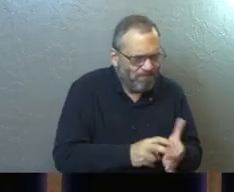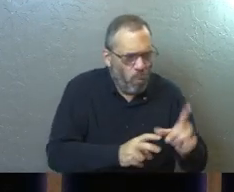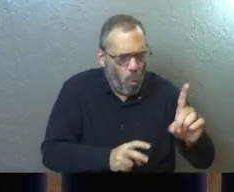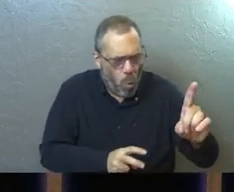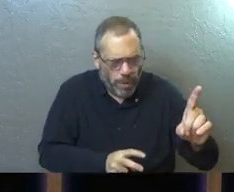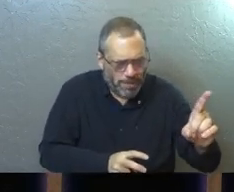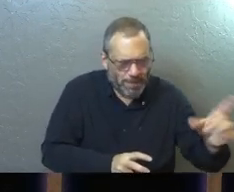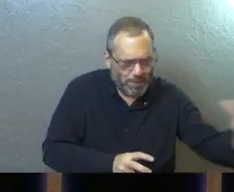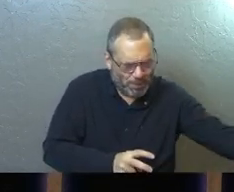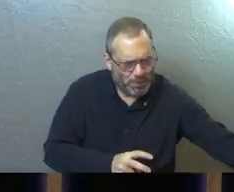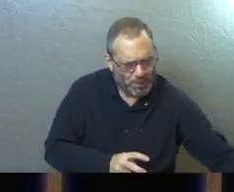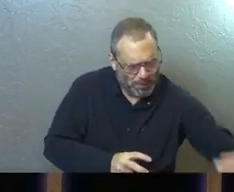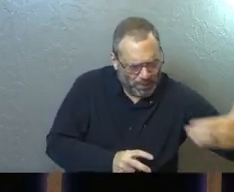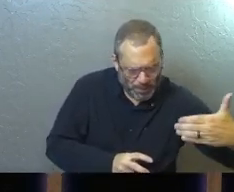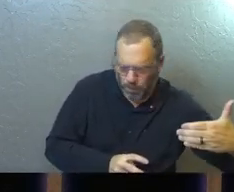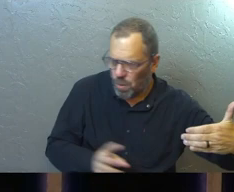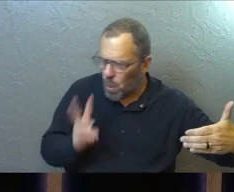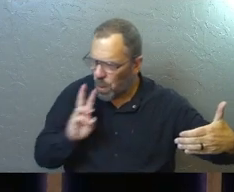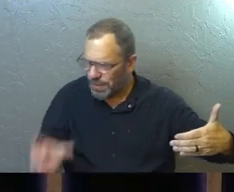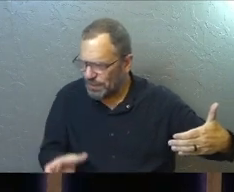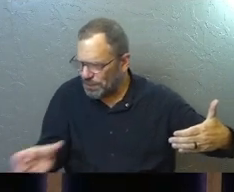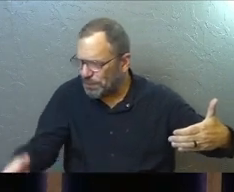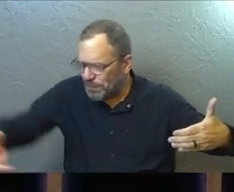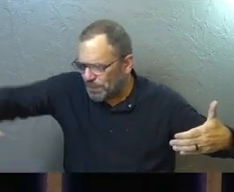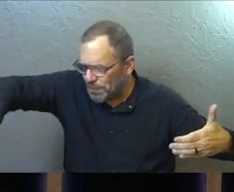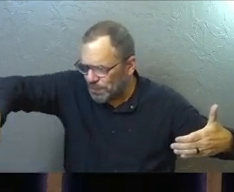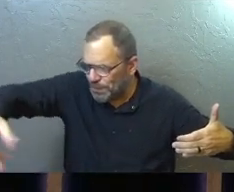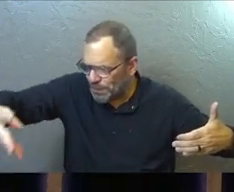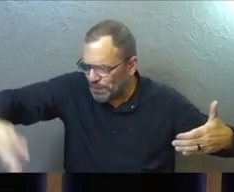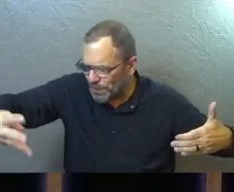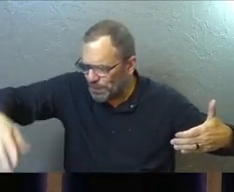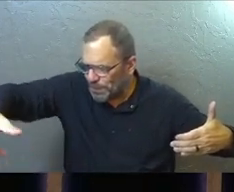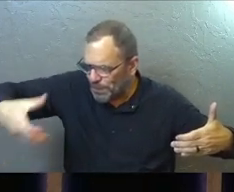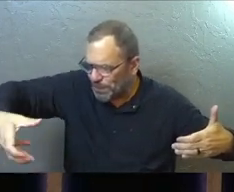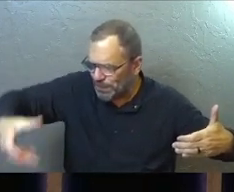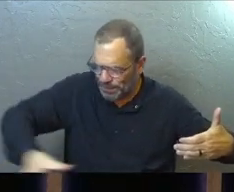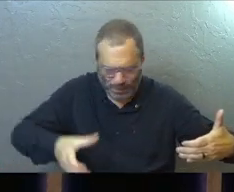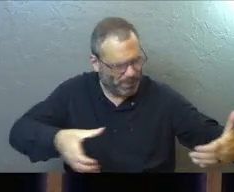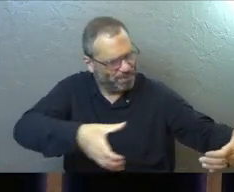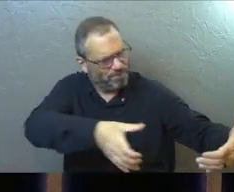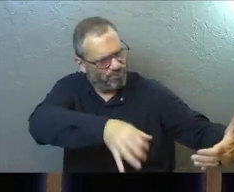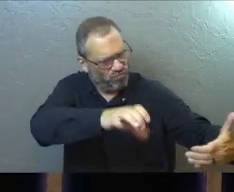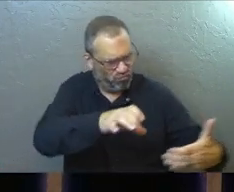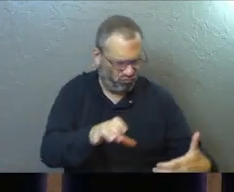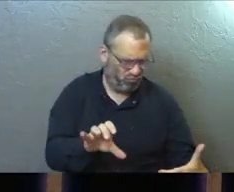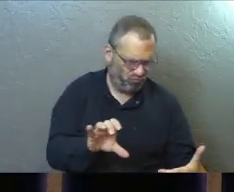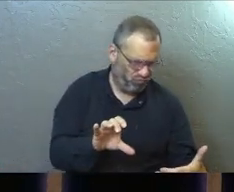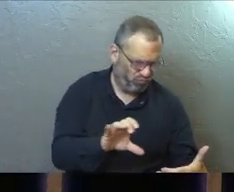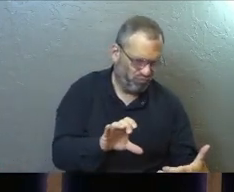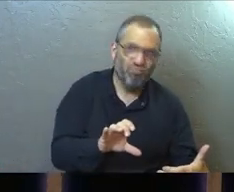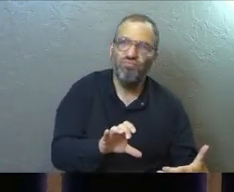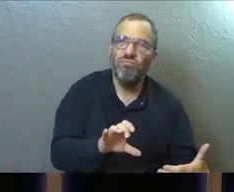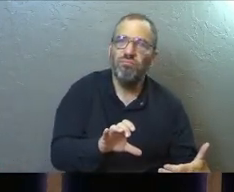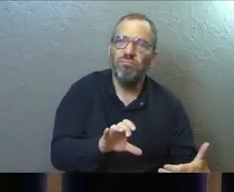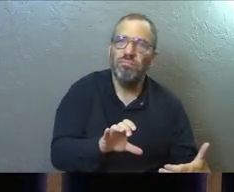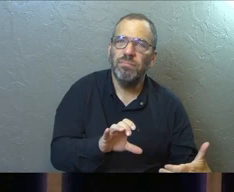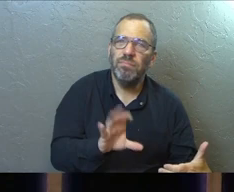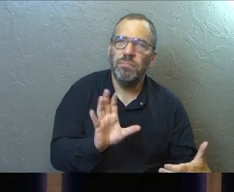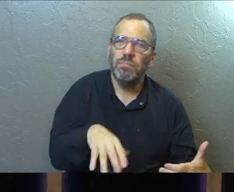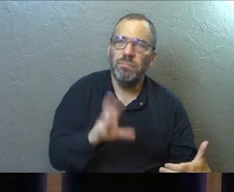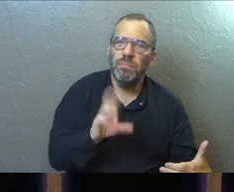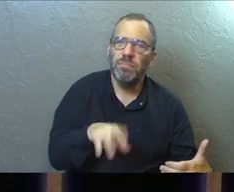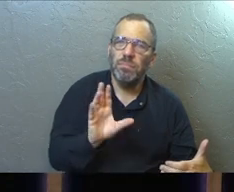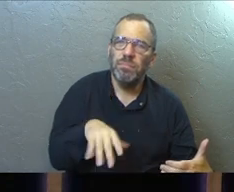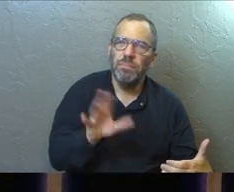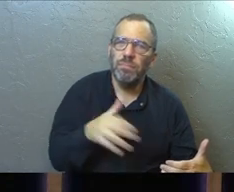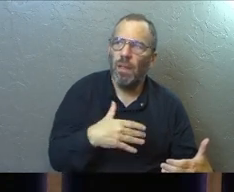get his child a drink of water. Do you see it? Yes, come on. See, what